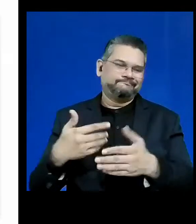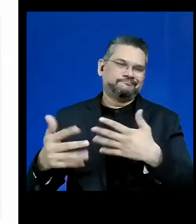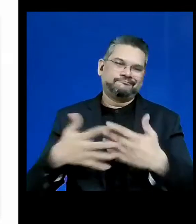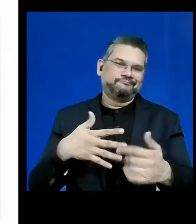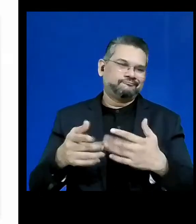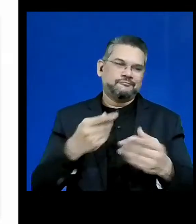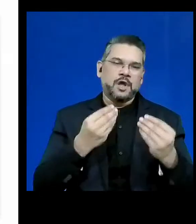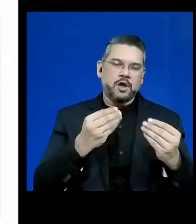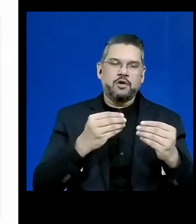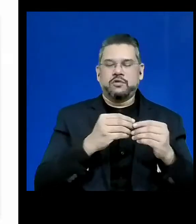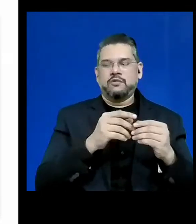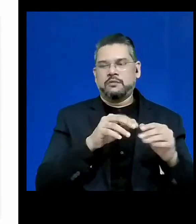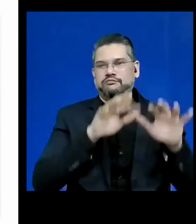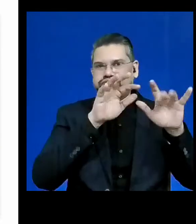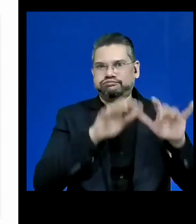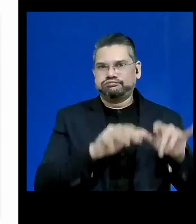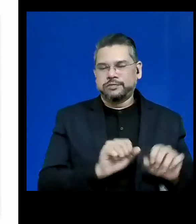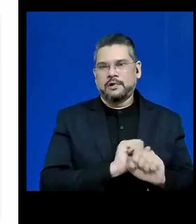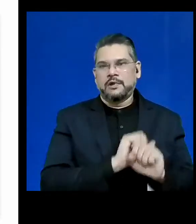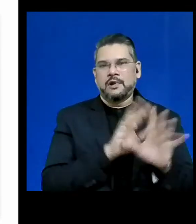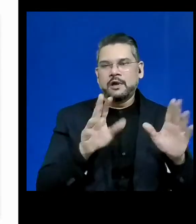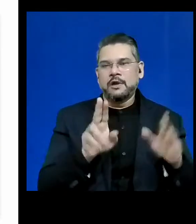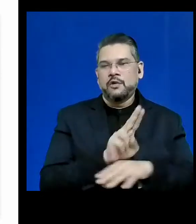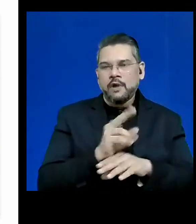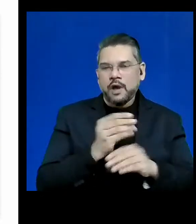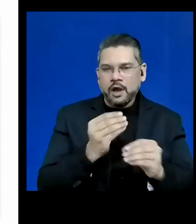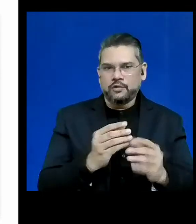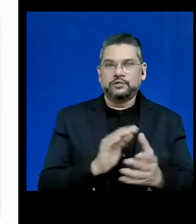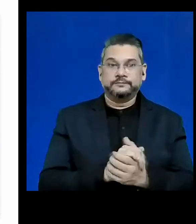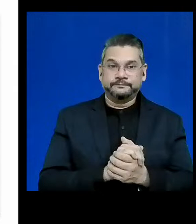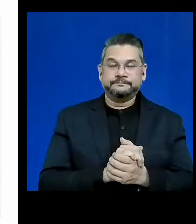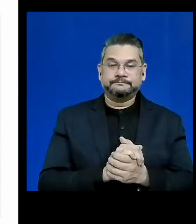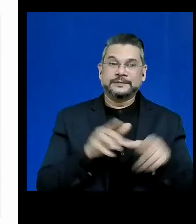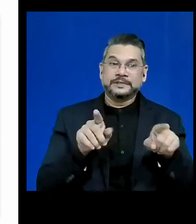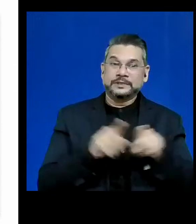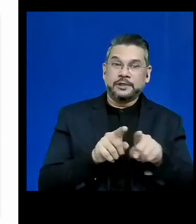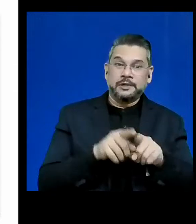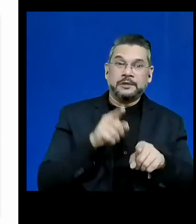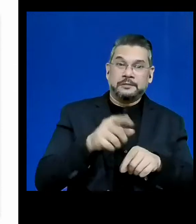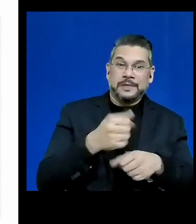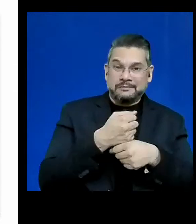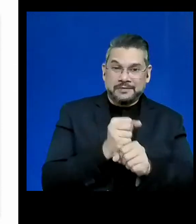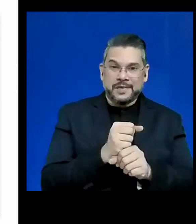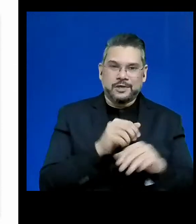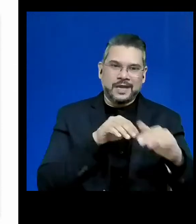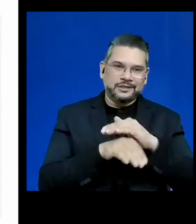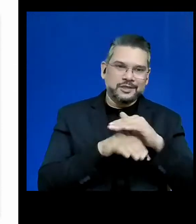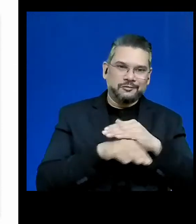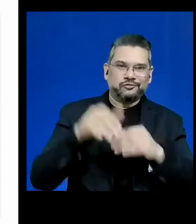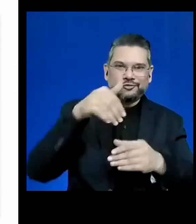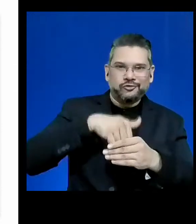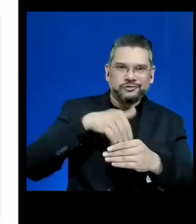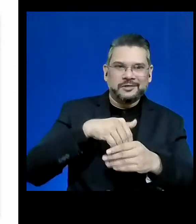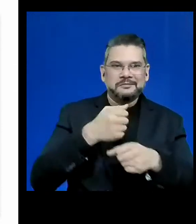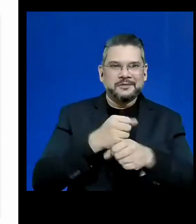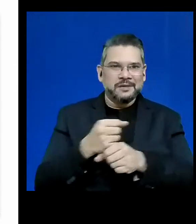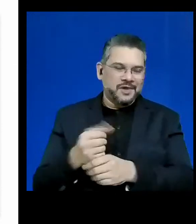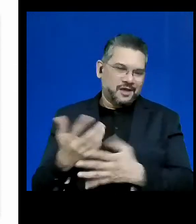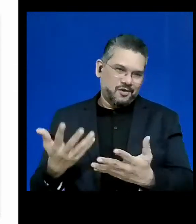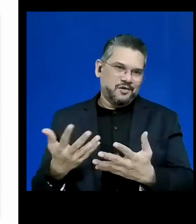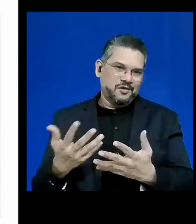So then you have content authors who create the accessible content. So you want to make sure that you create